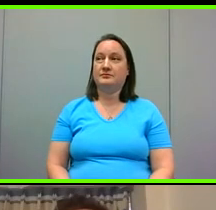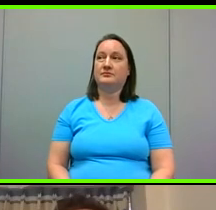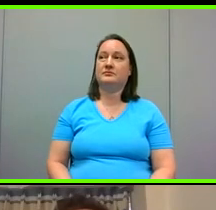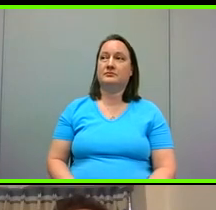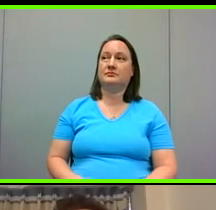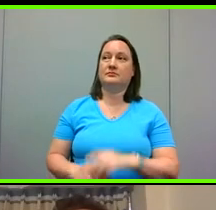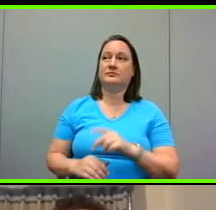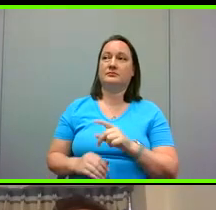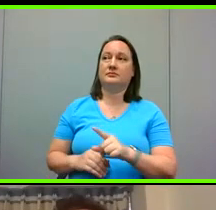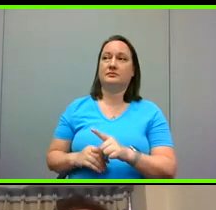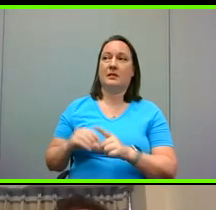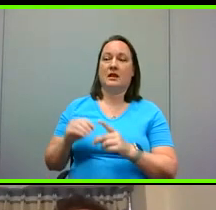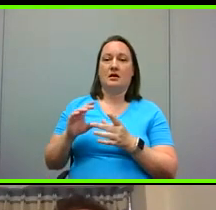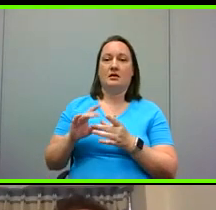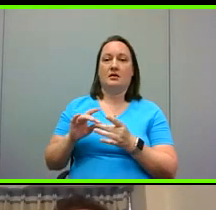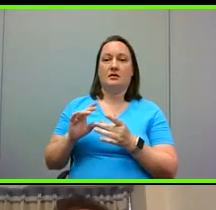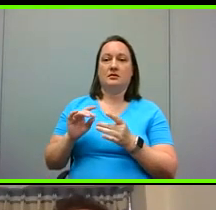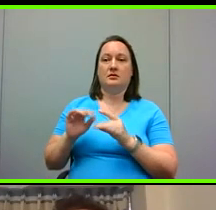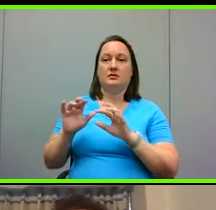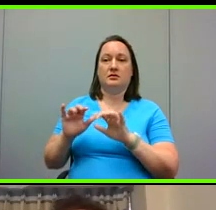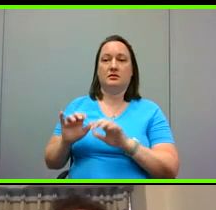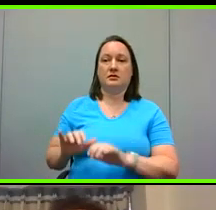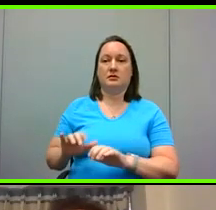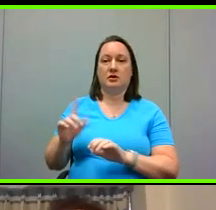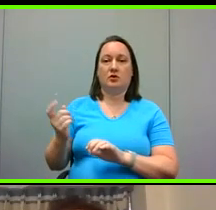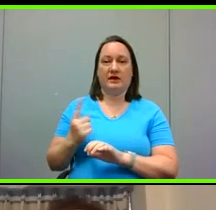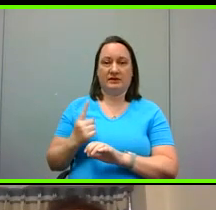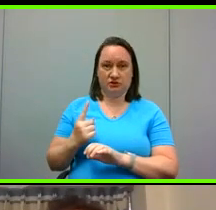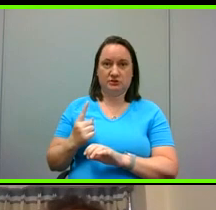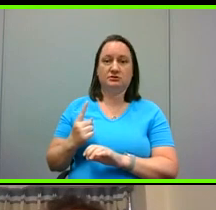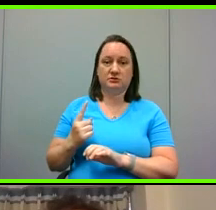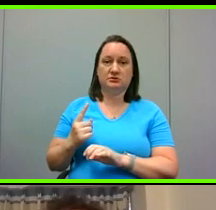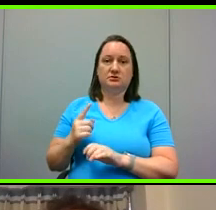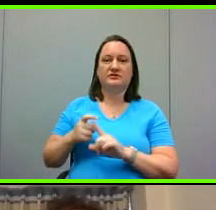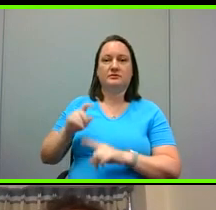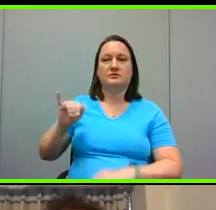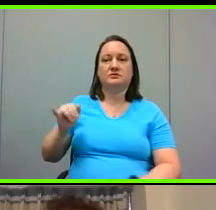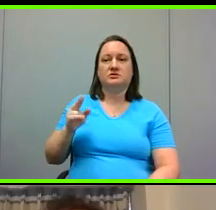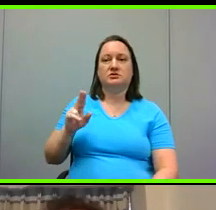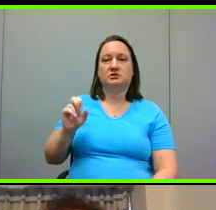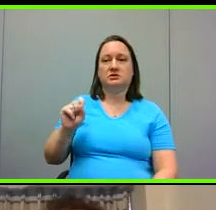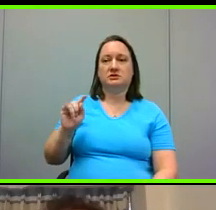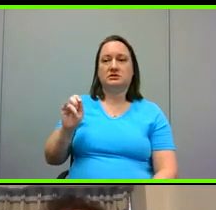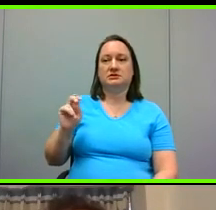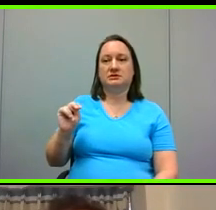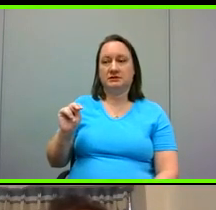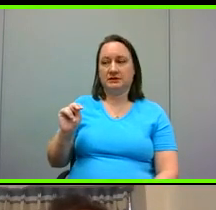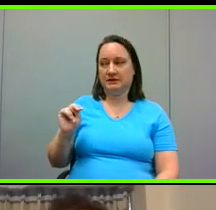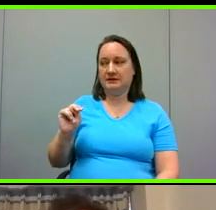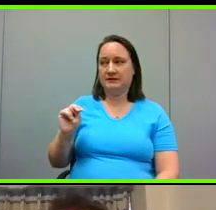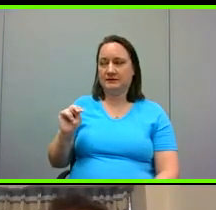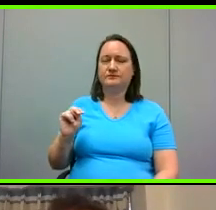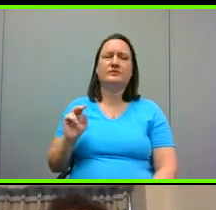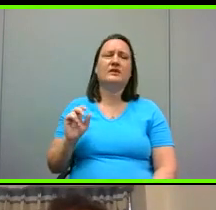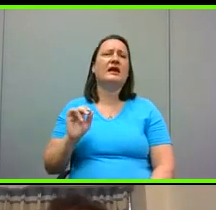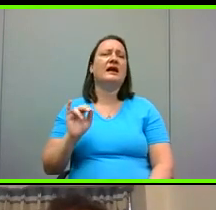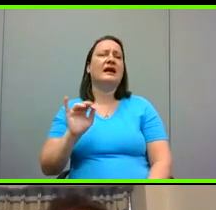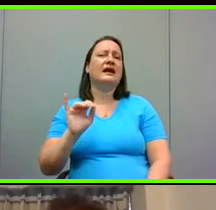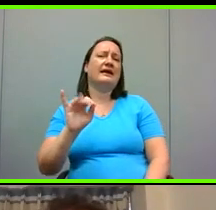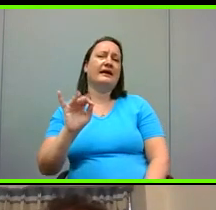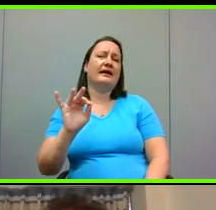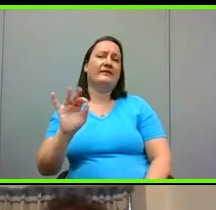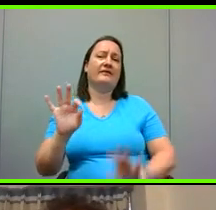We have a question that's come up in chat from Justin. Say there's a family